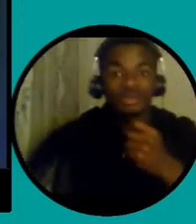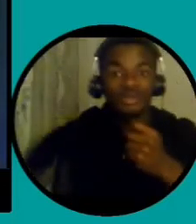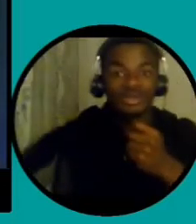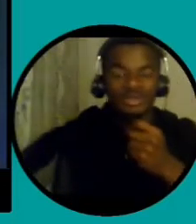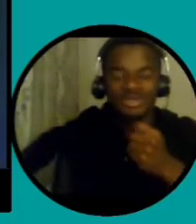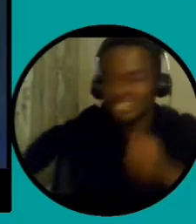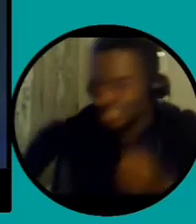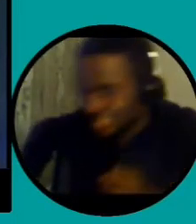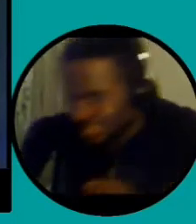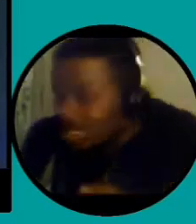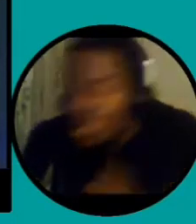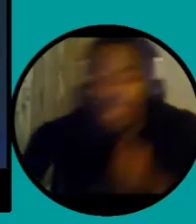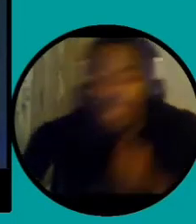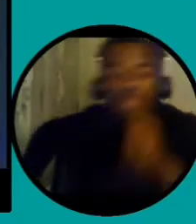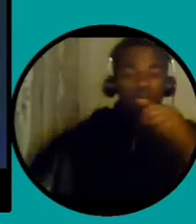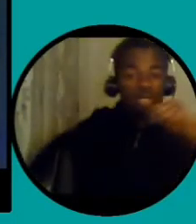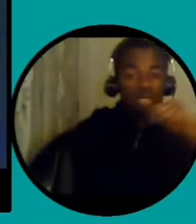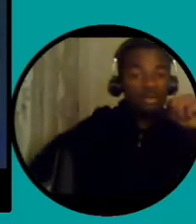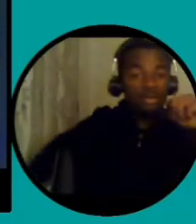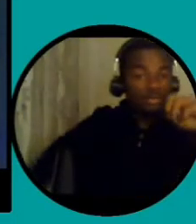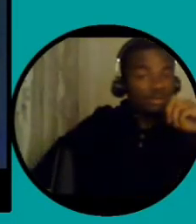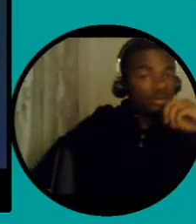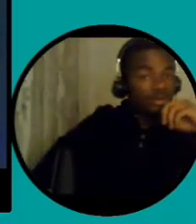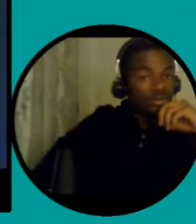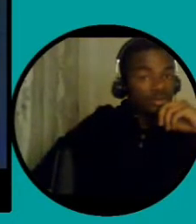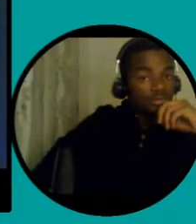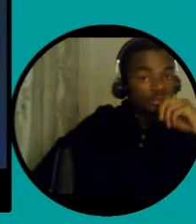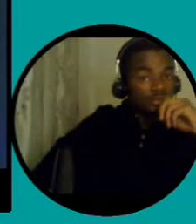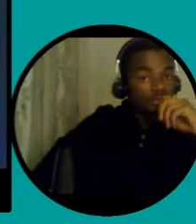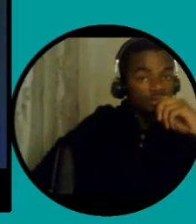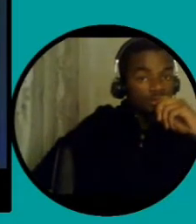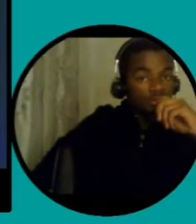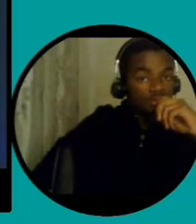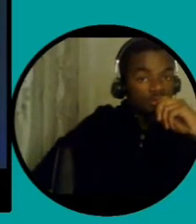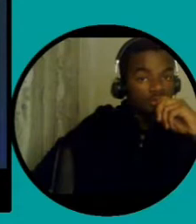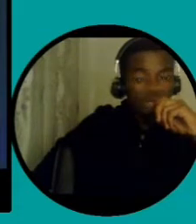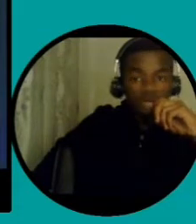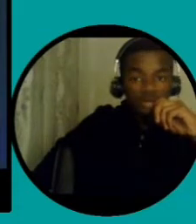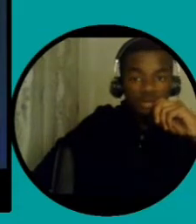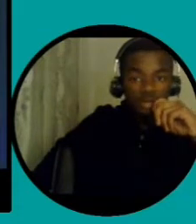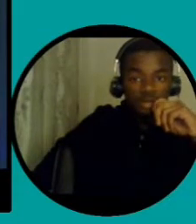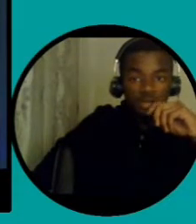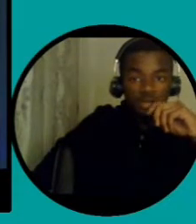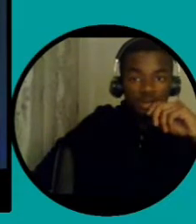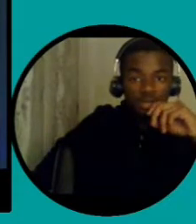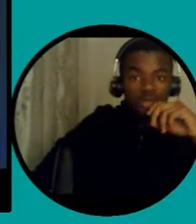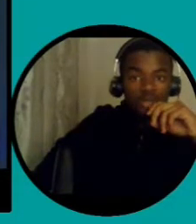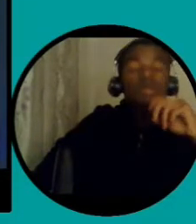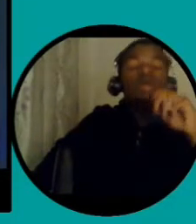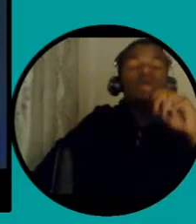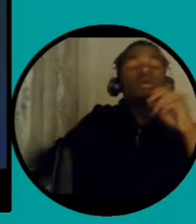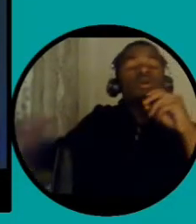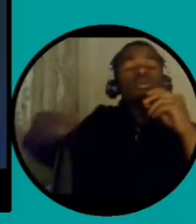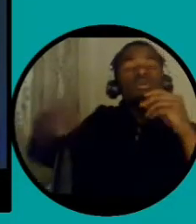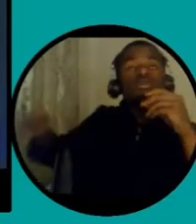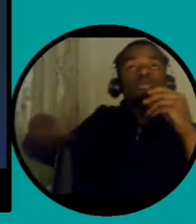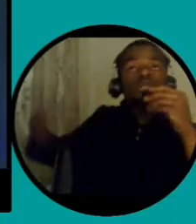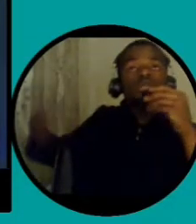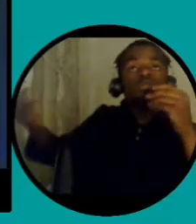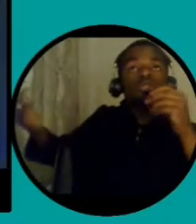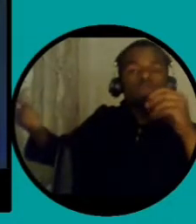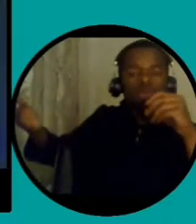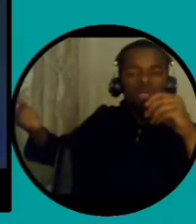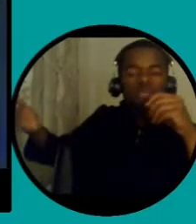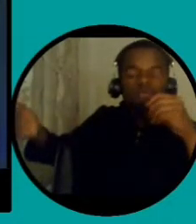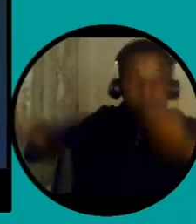What up, YouTube? Yeah. That's weird. Yeah, that's weird. That's a weird intro.